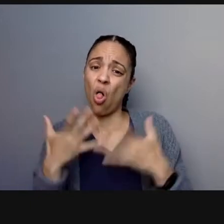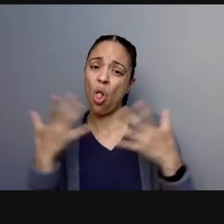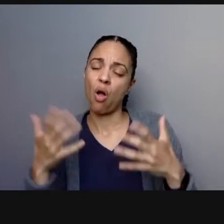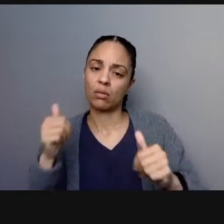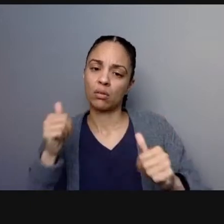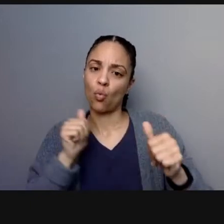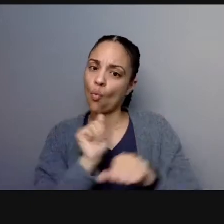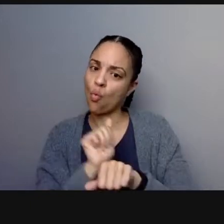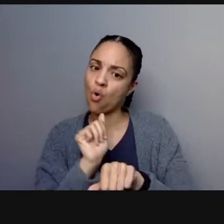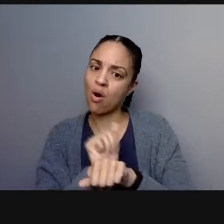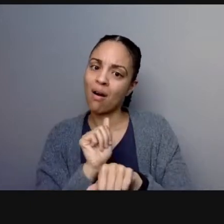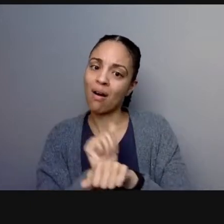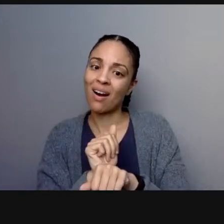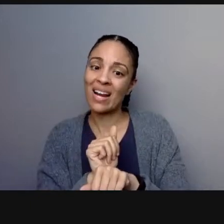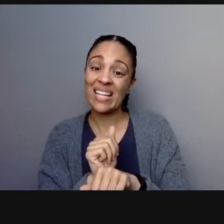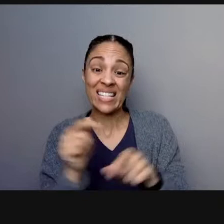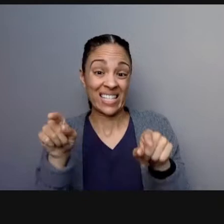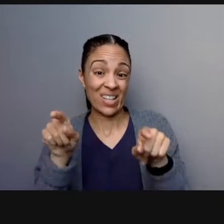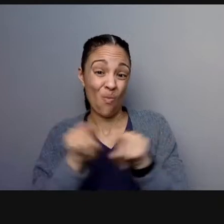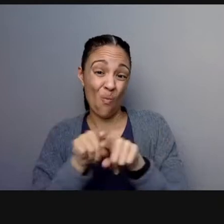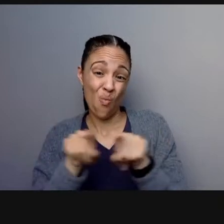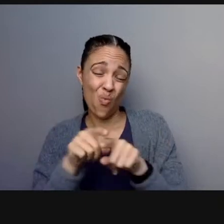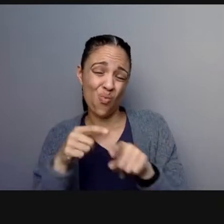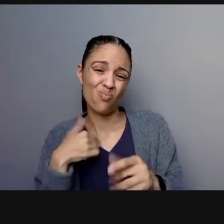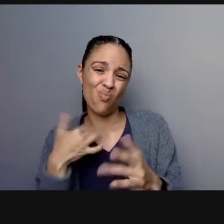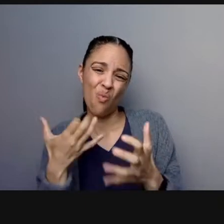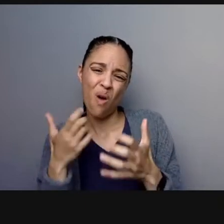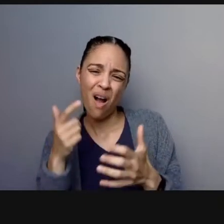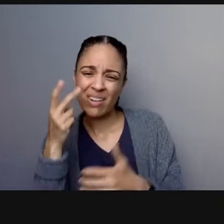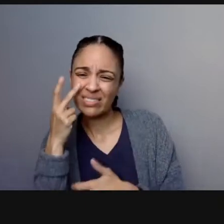sense. You're saying something that